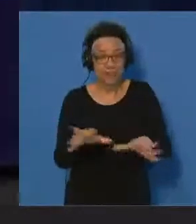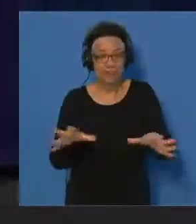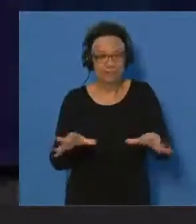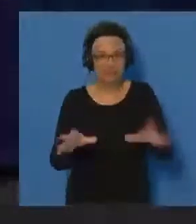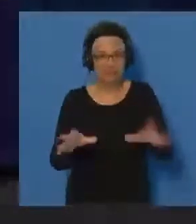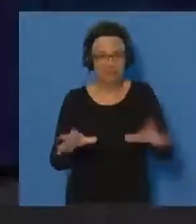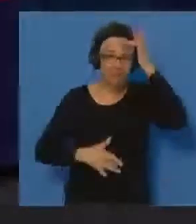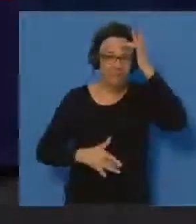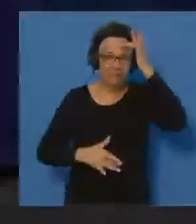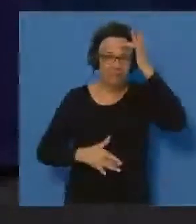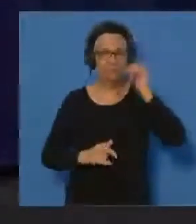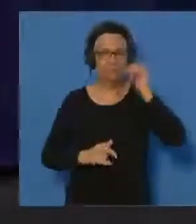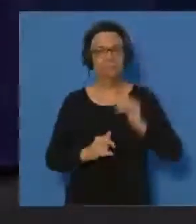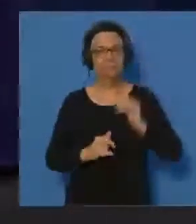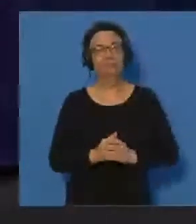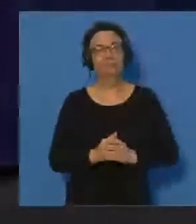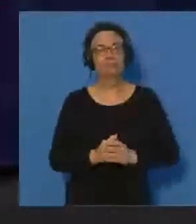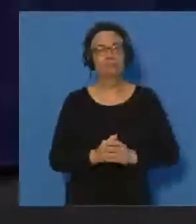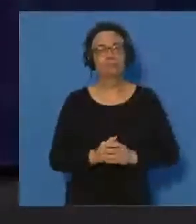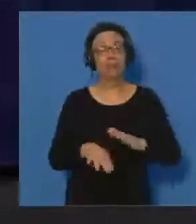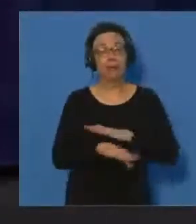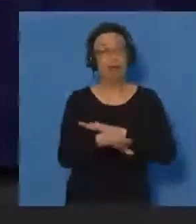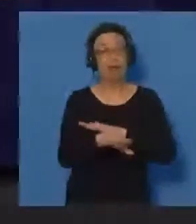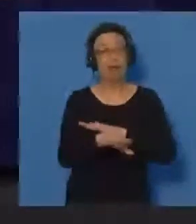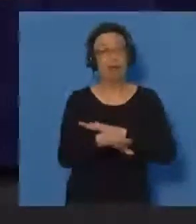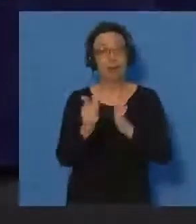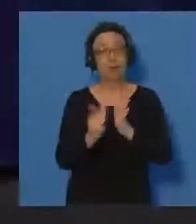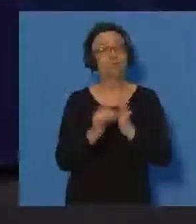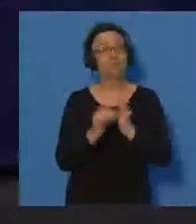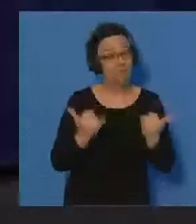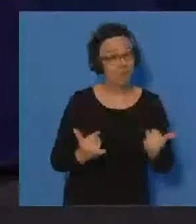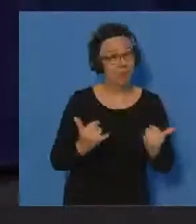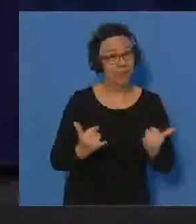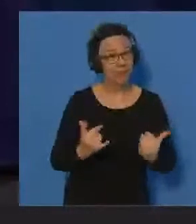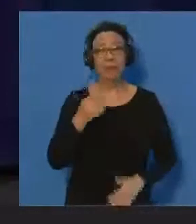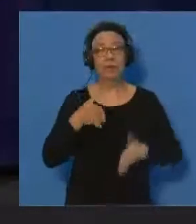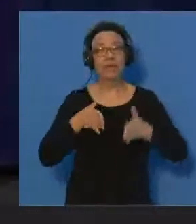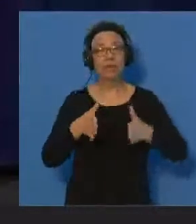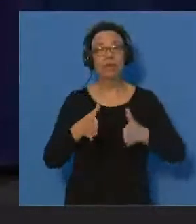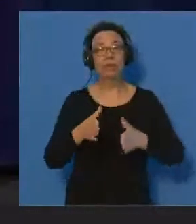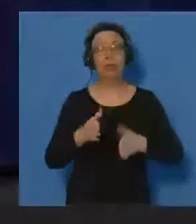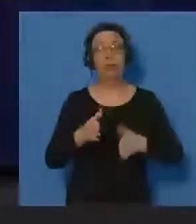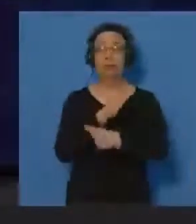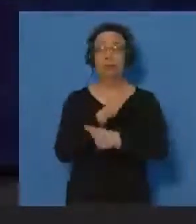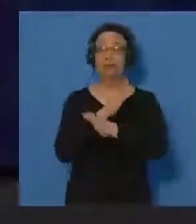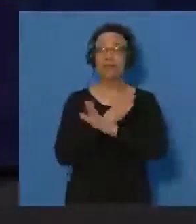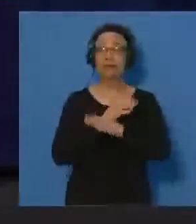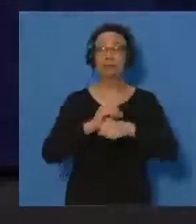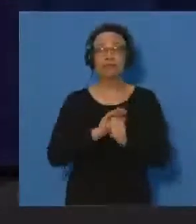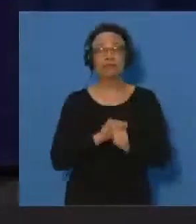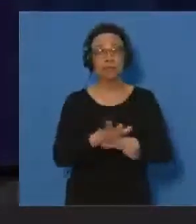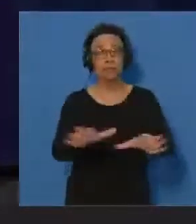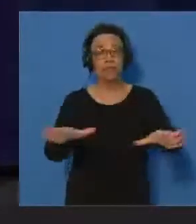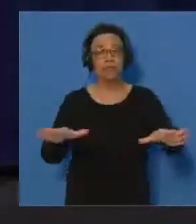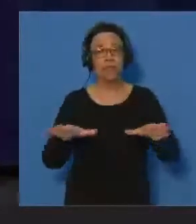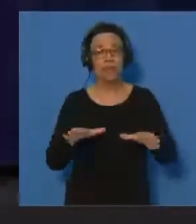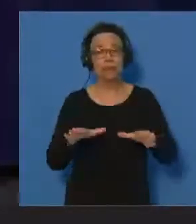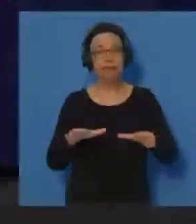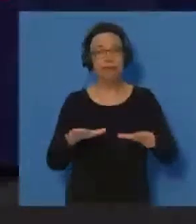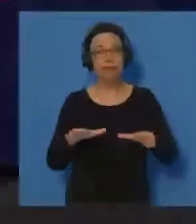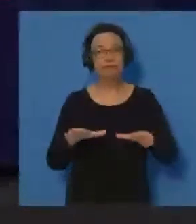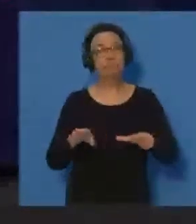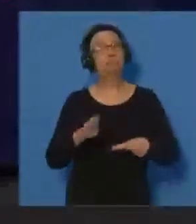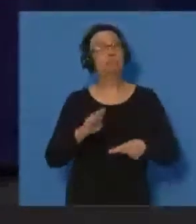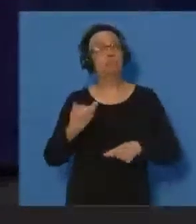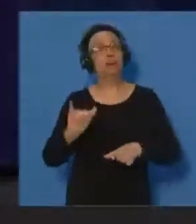virus. Under our existing laws, the only way that we can have the appropriate protections to prevent the spread of this virus is via